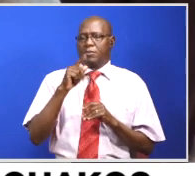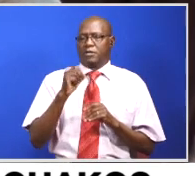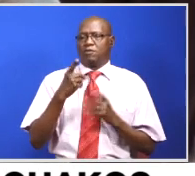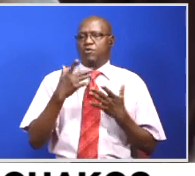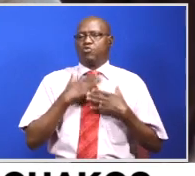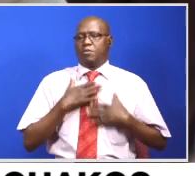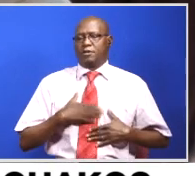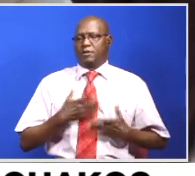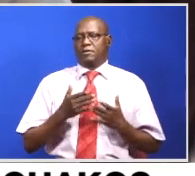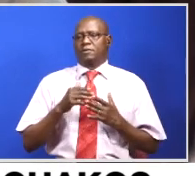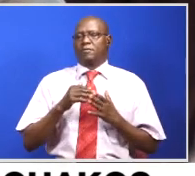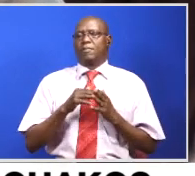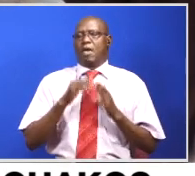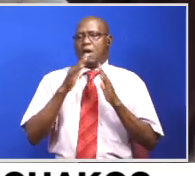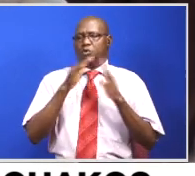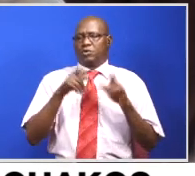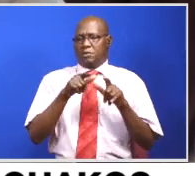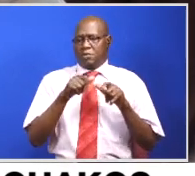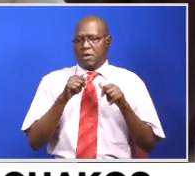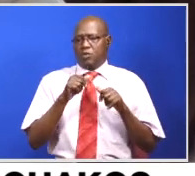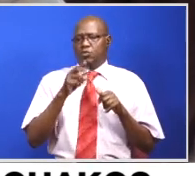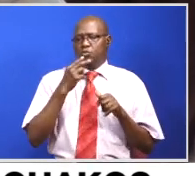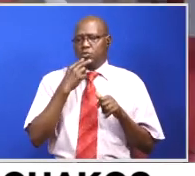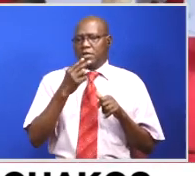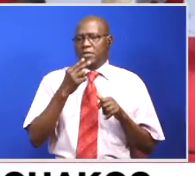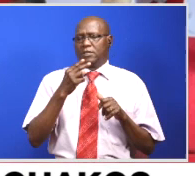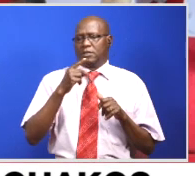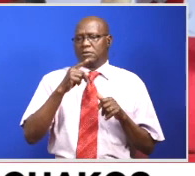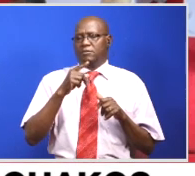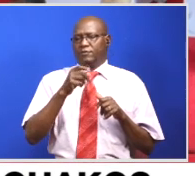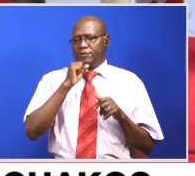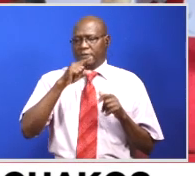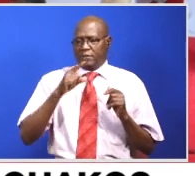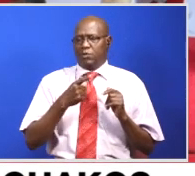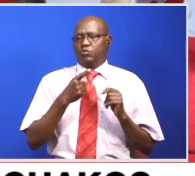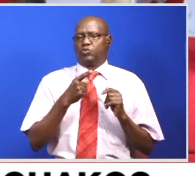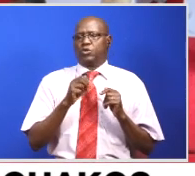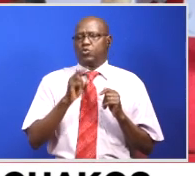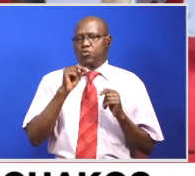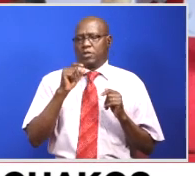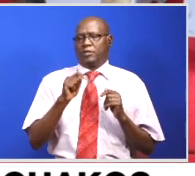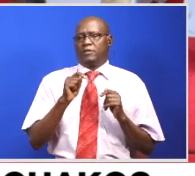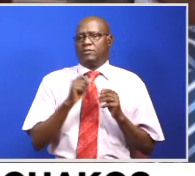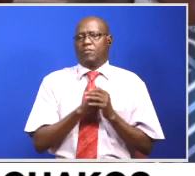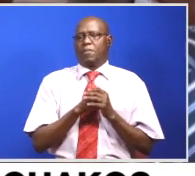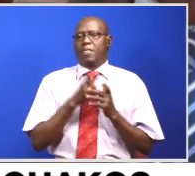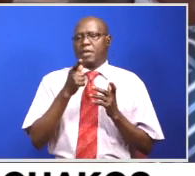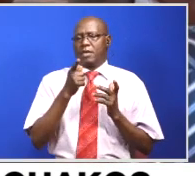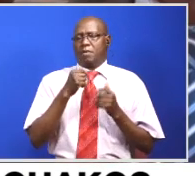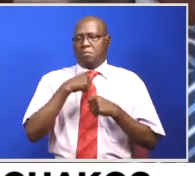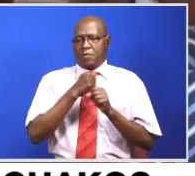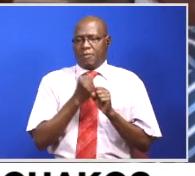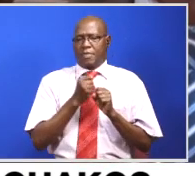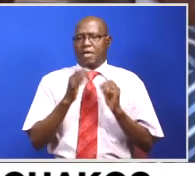annual housing demand of 250,000 units, with an estimated supply of 50,000 units, culminating in a